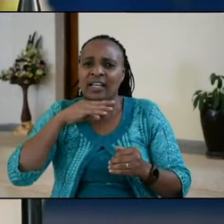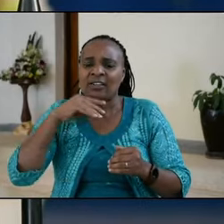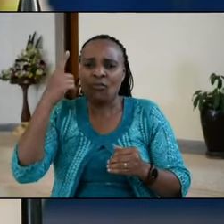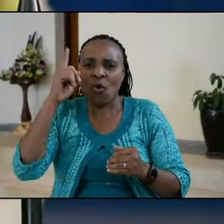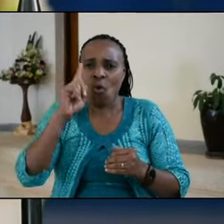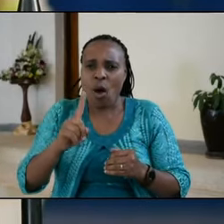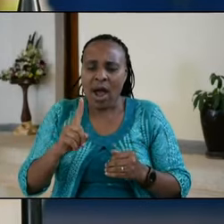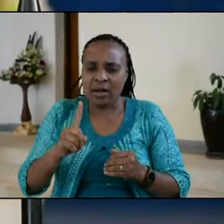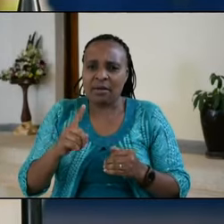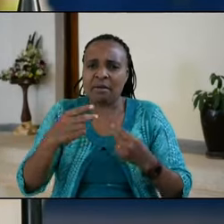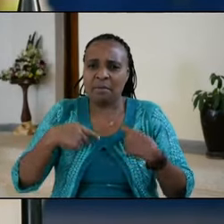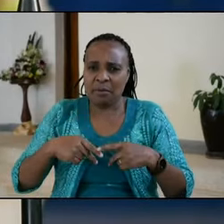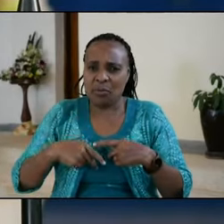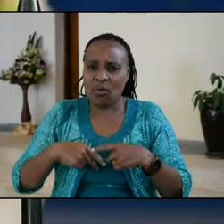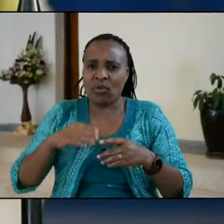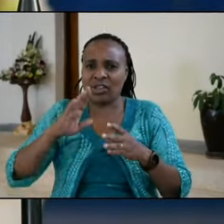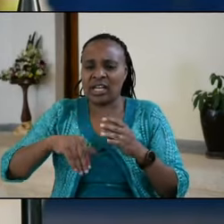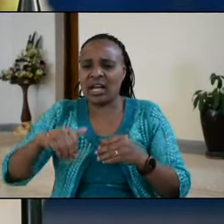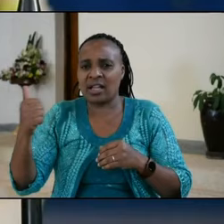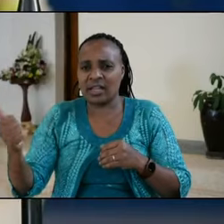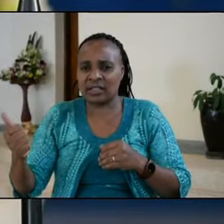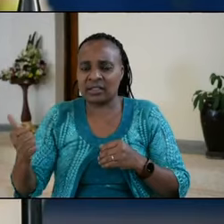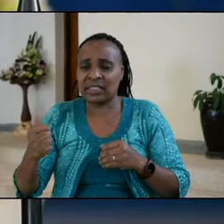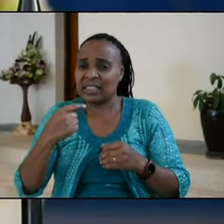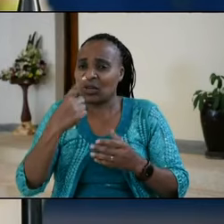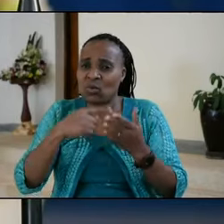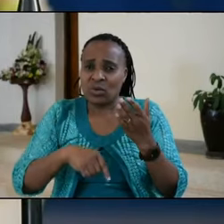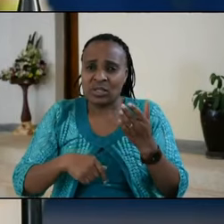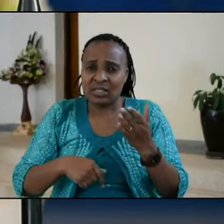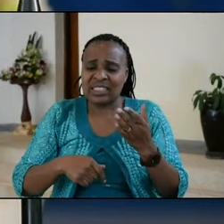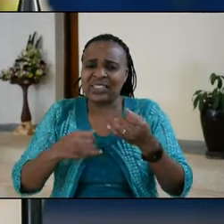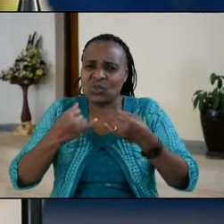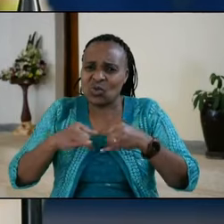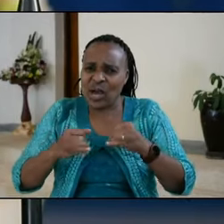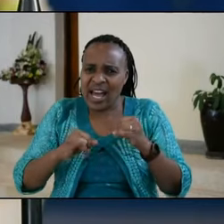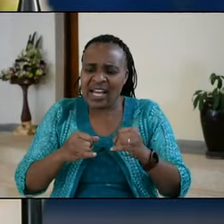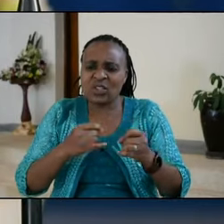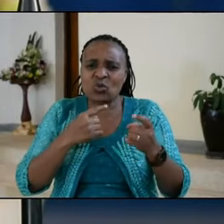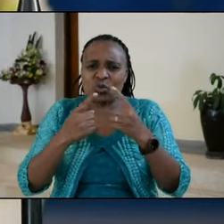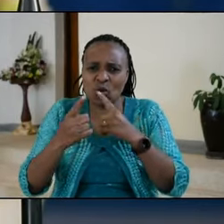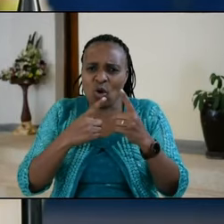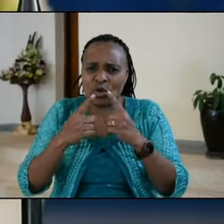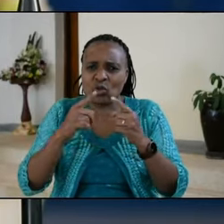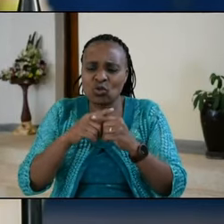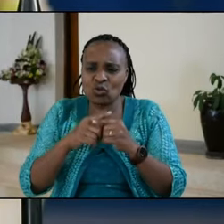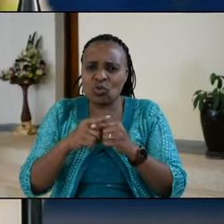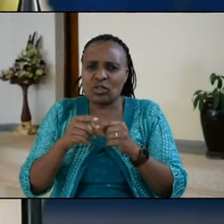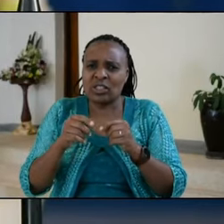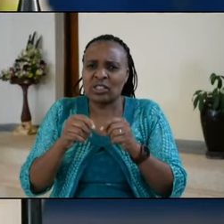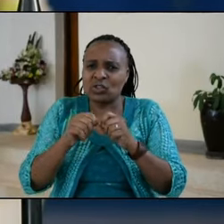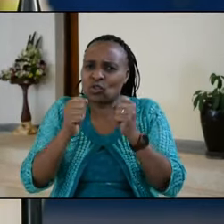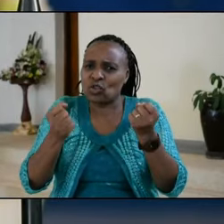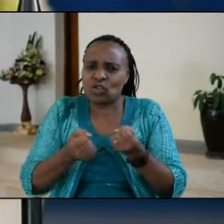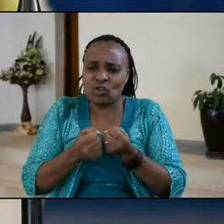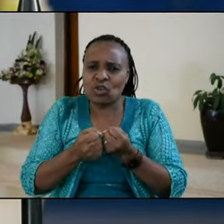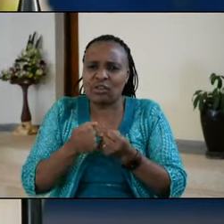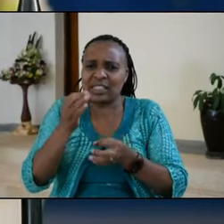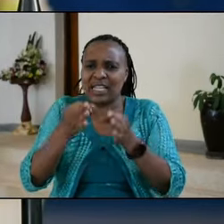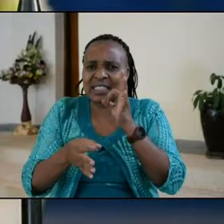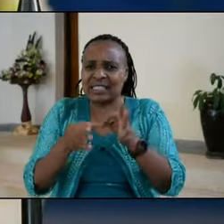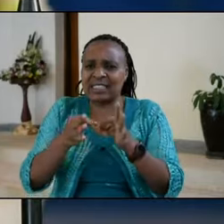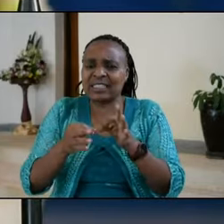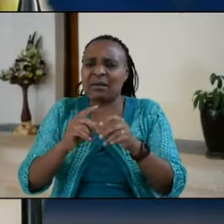another race. Mm-hmm. What he's saying in effect is he's trying to speak to issues of social justice. But